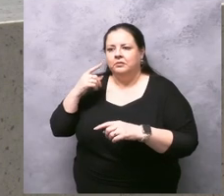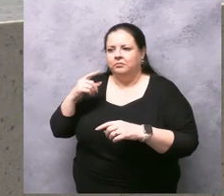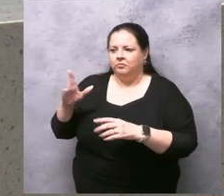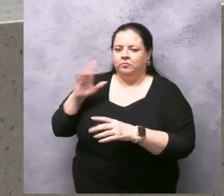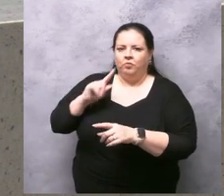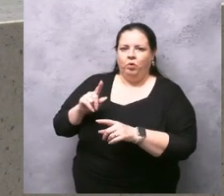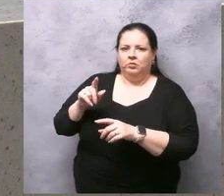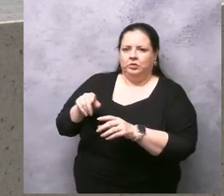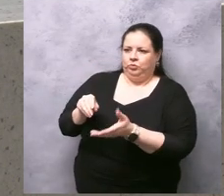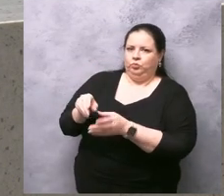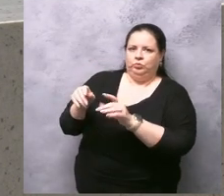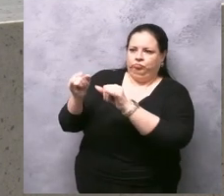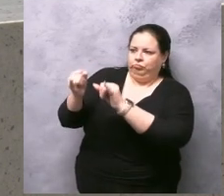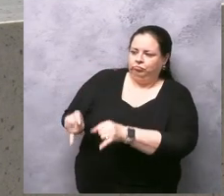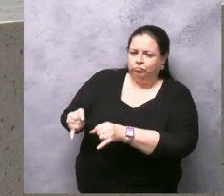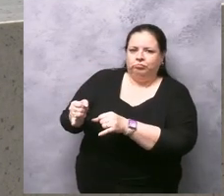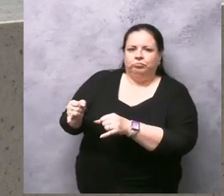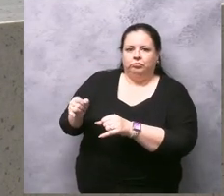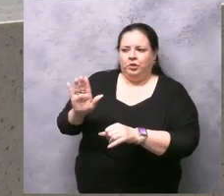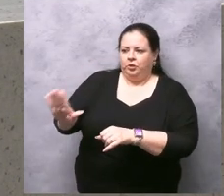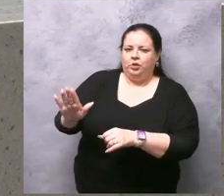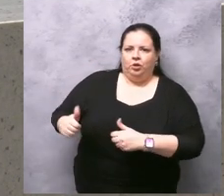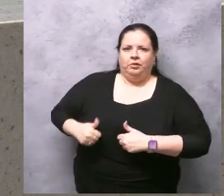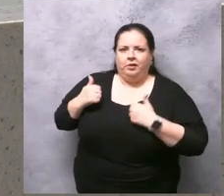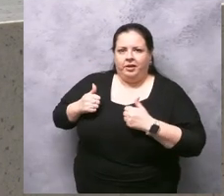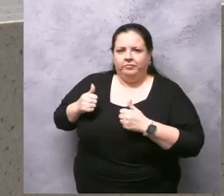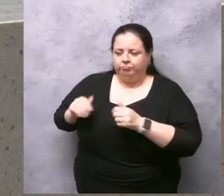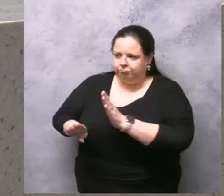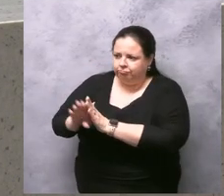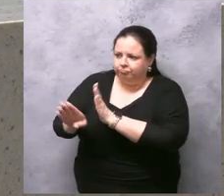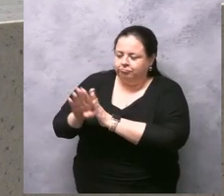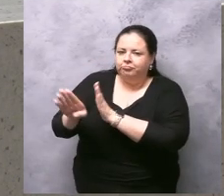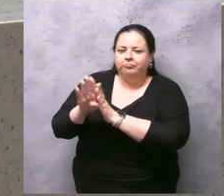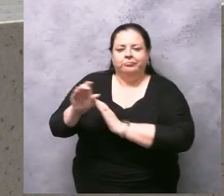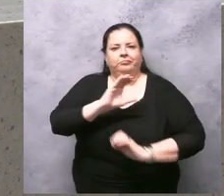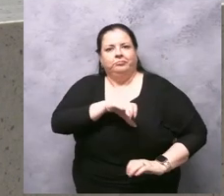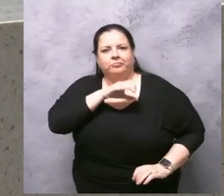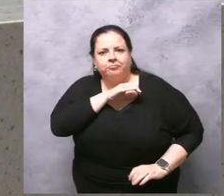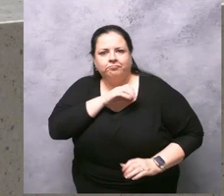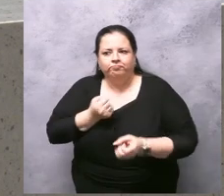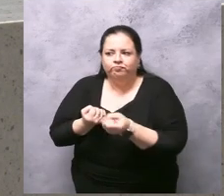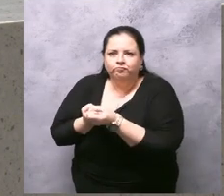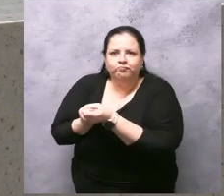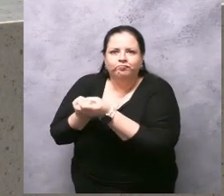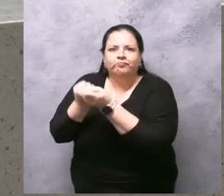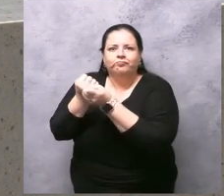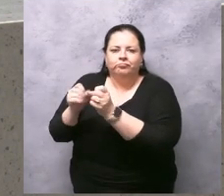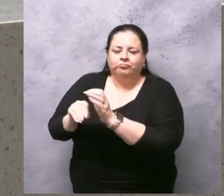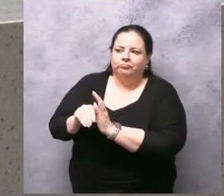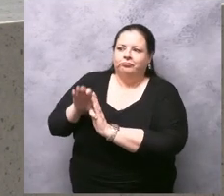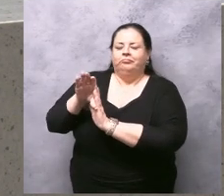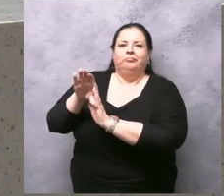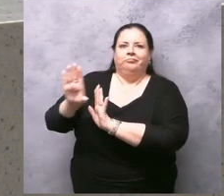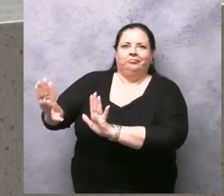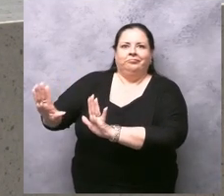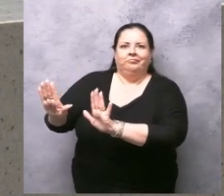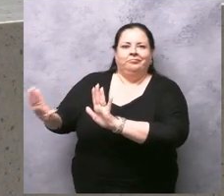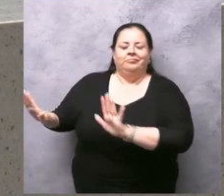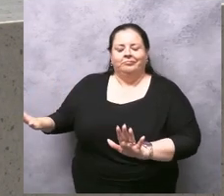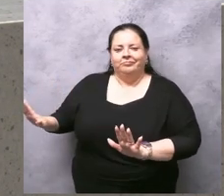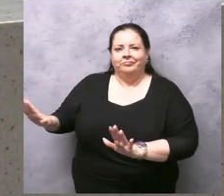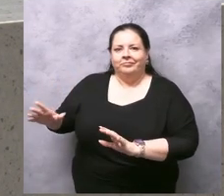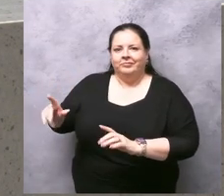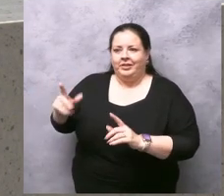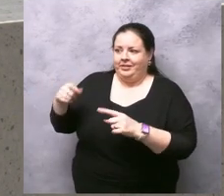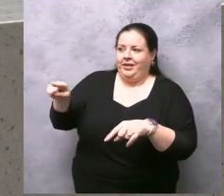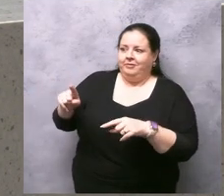softball teams, young women, and to really focus on building the character and, you know, in hopes that these